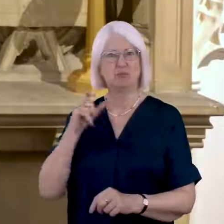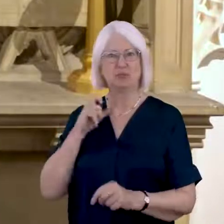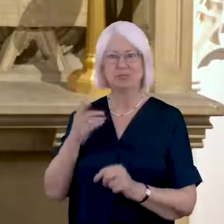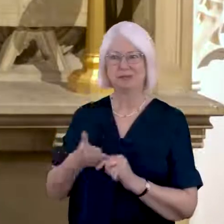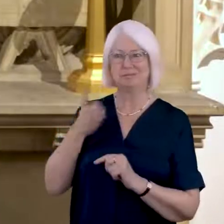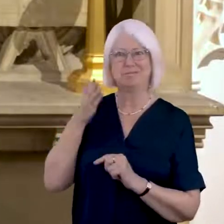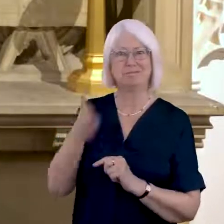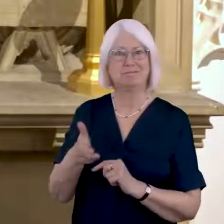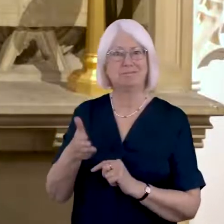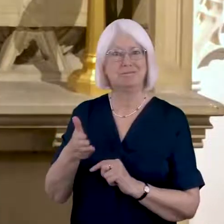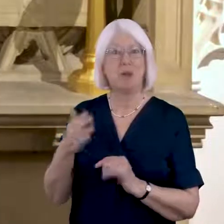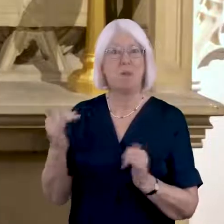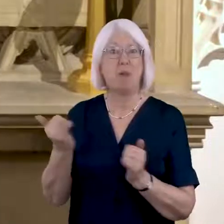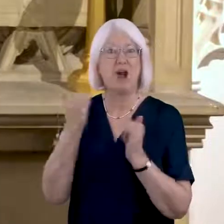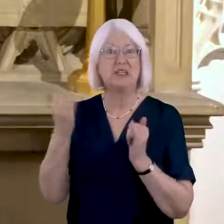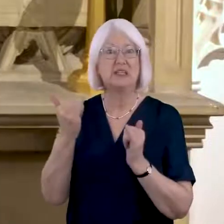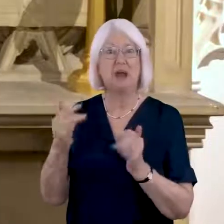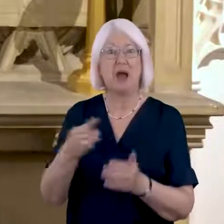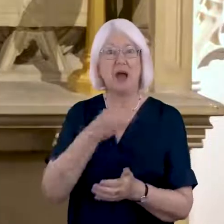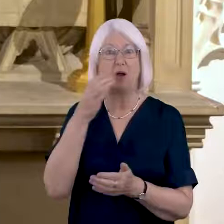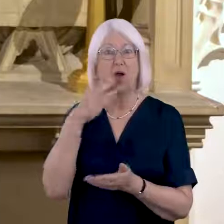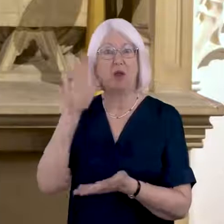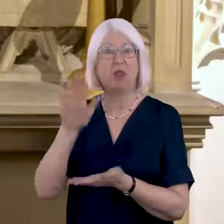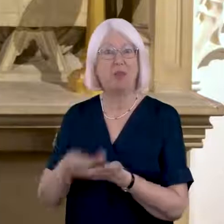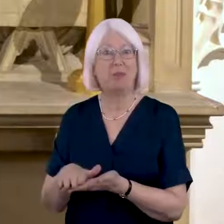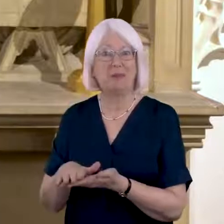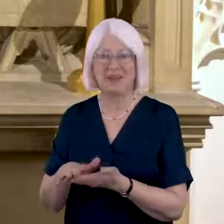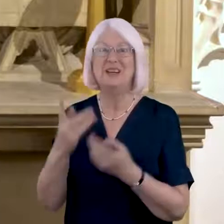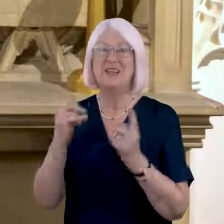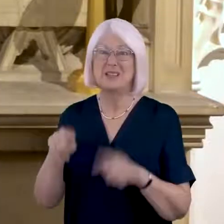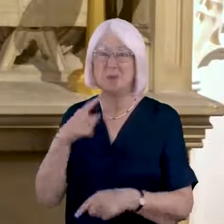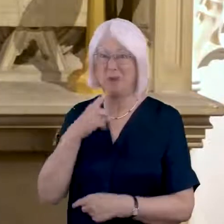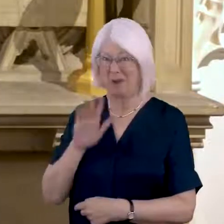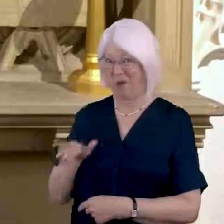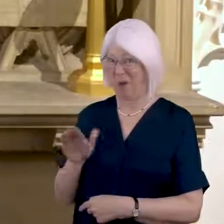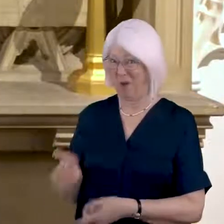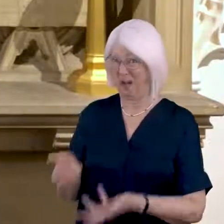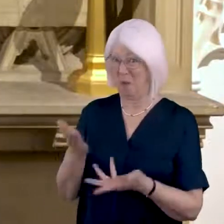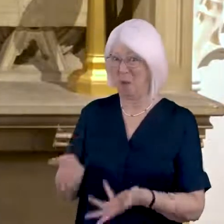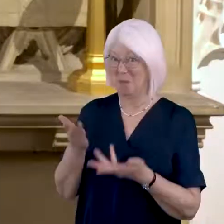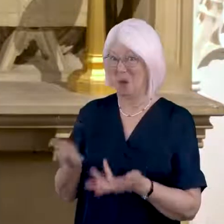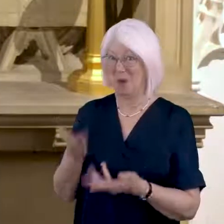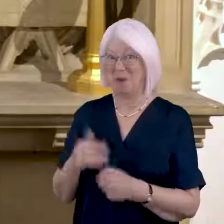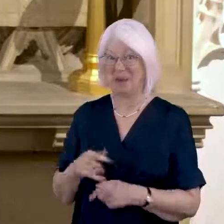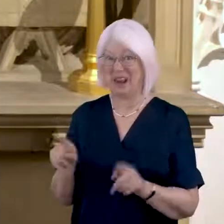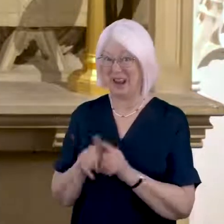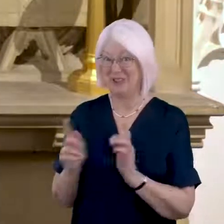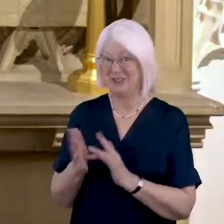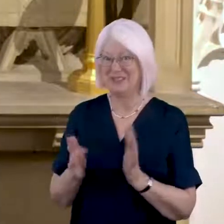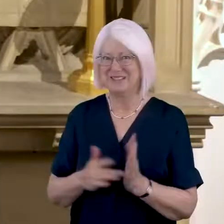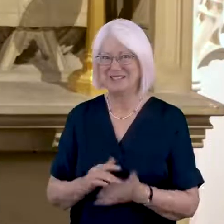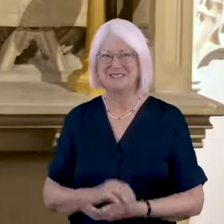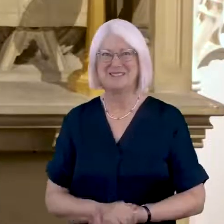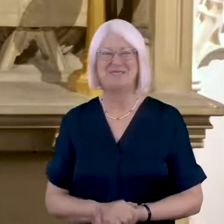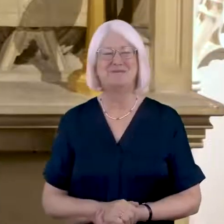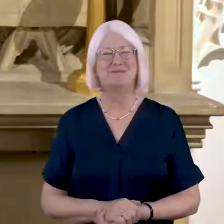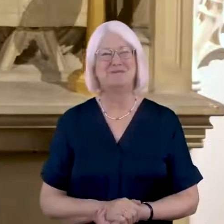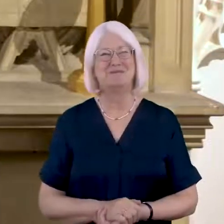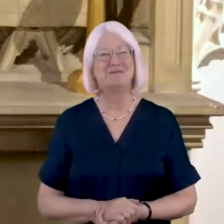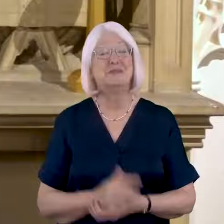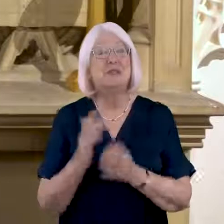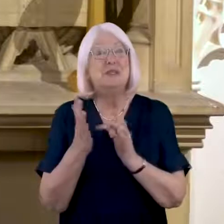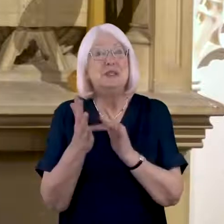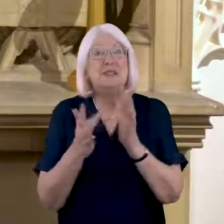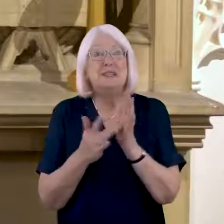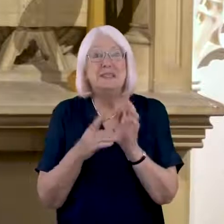to it. Jesus is with Mary and the disciples at a wedding feast, and at his mother's prompting, he enables the party